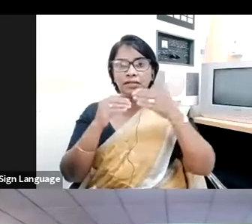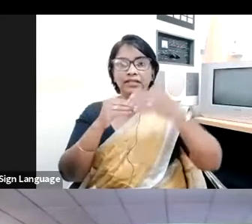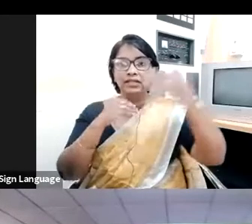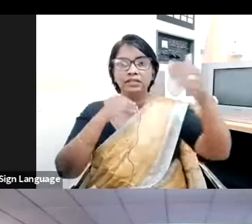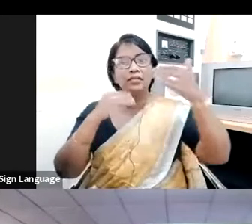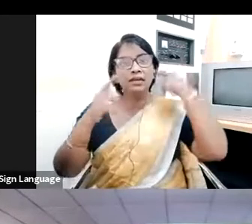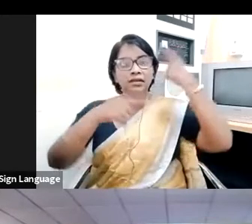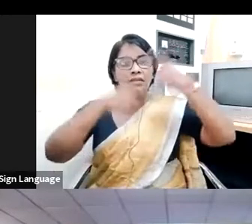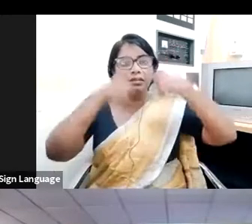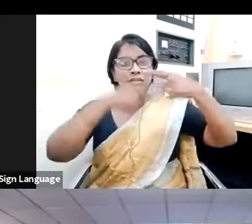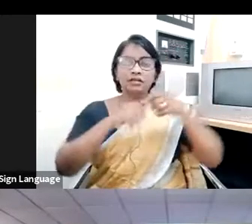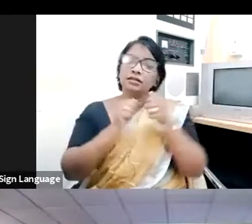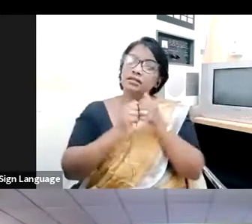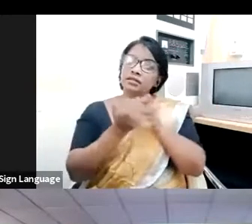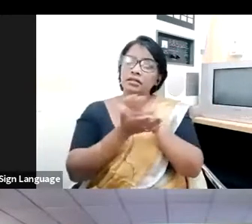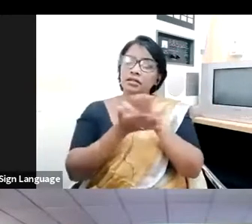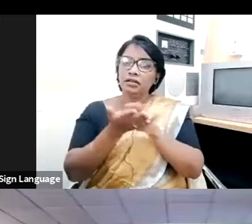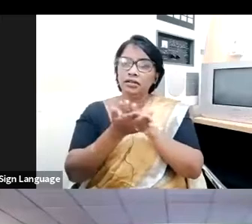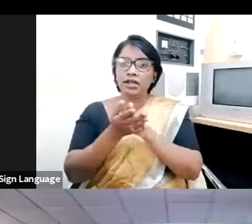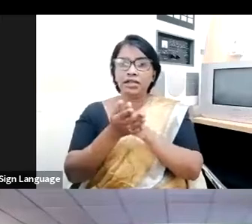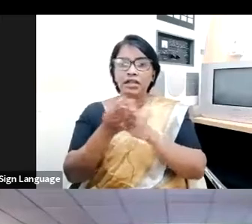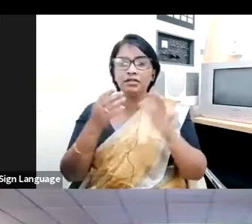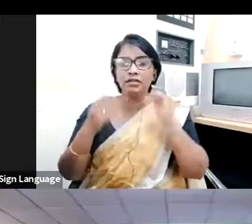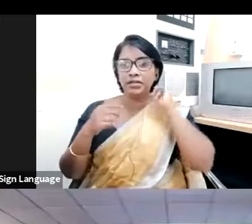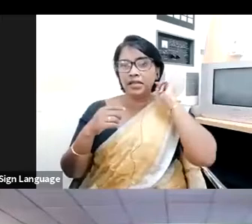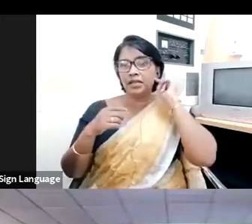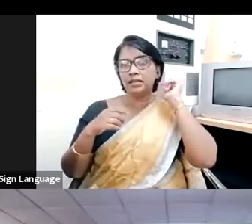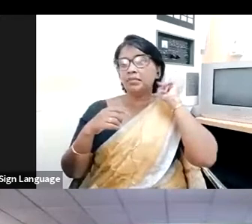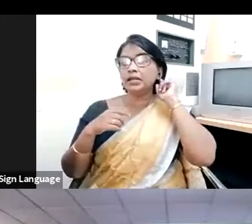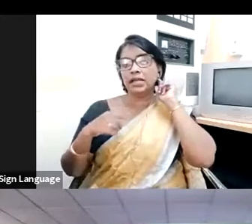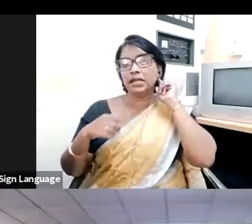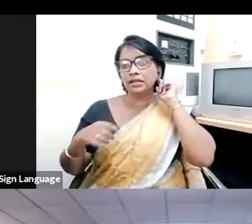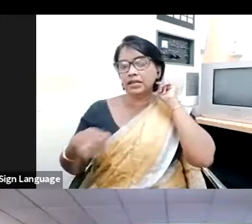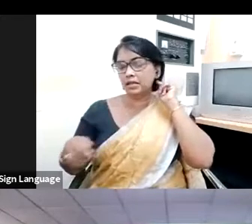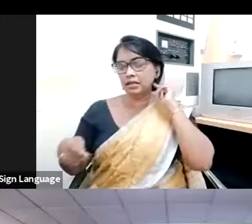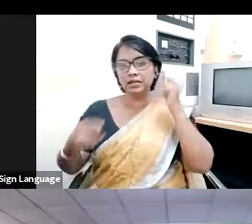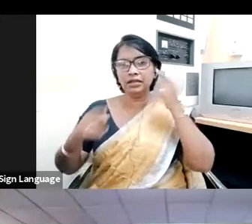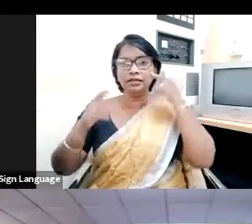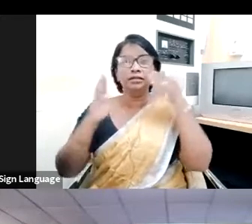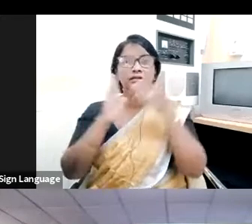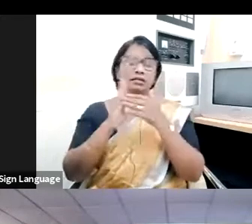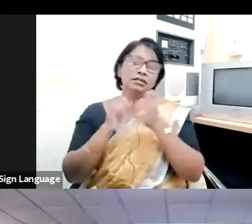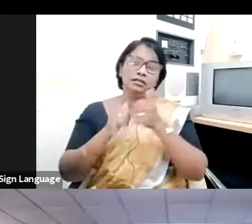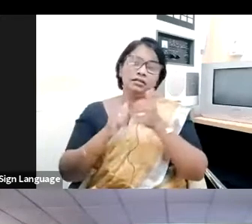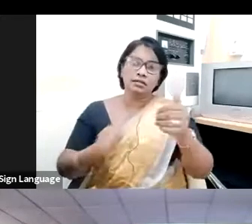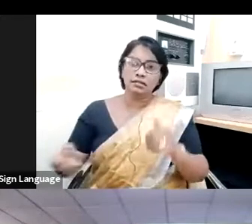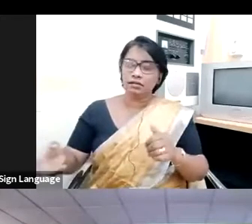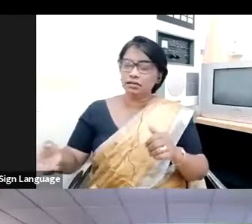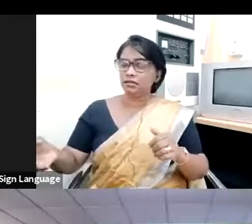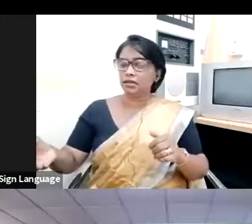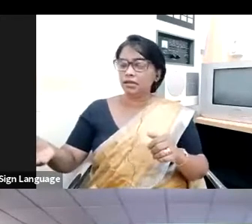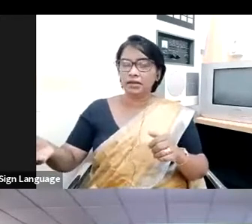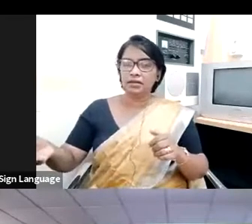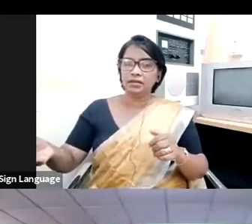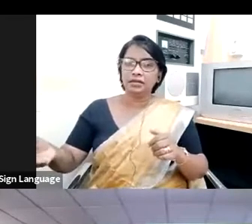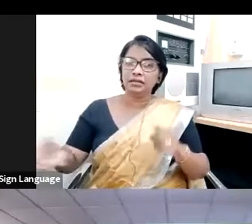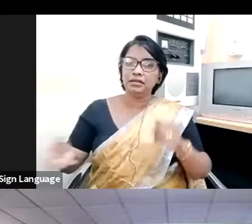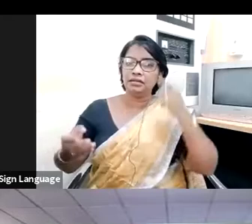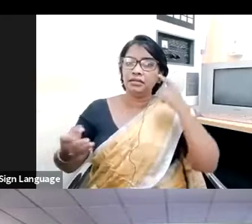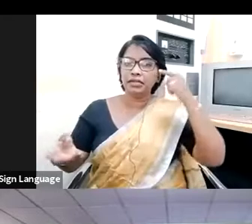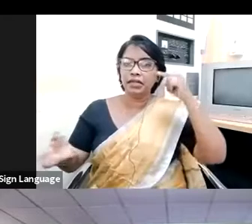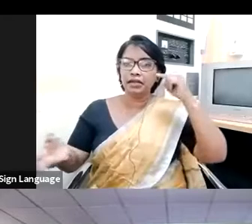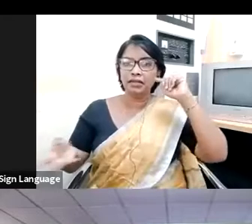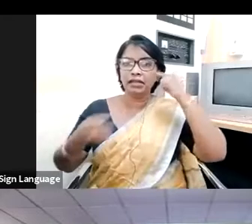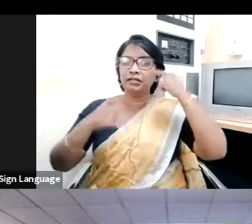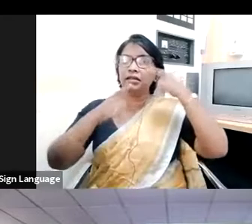Sri Lankan businesses. Thanks, Arjun. Become a science-led leader who then realizes we need